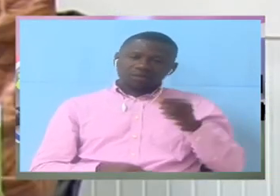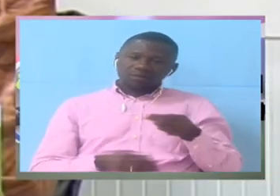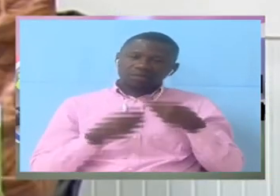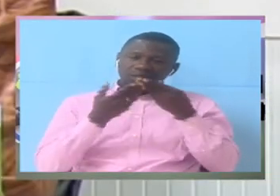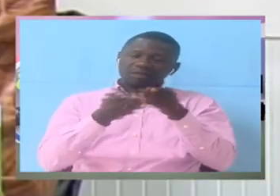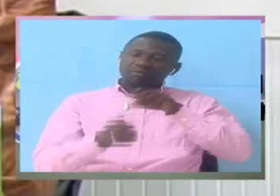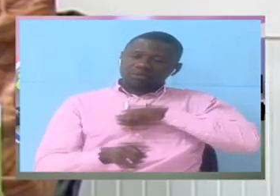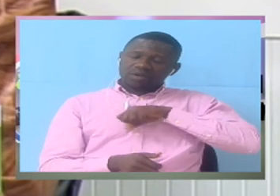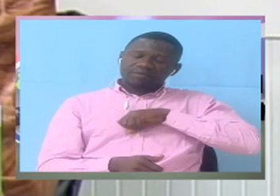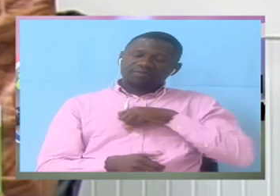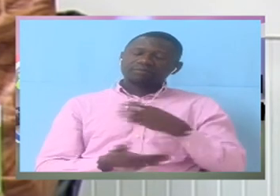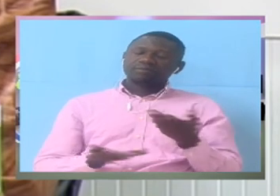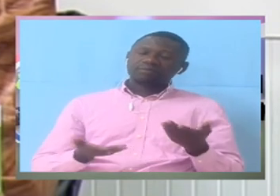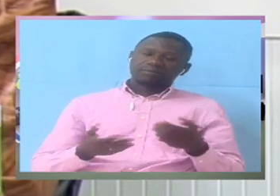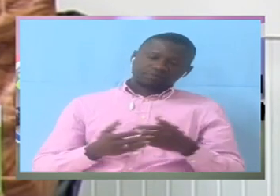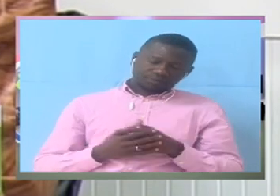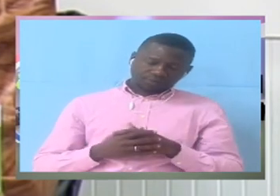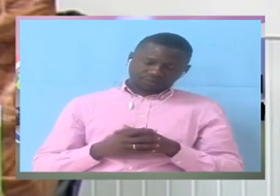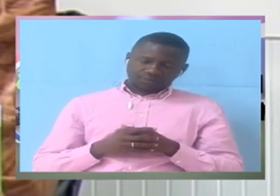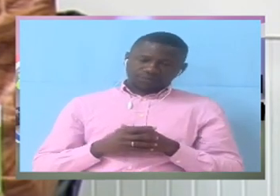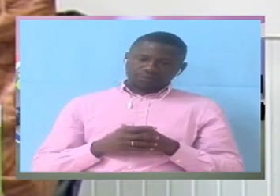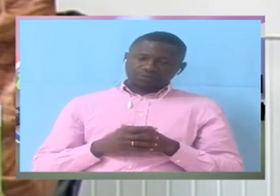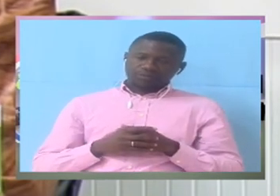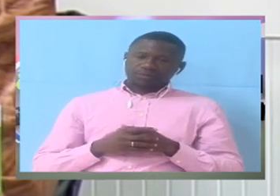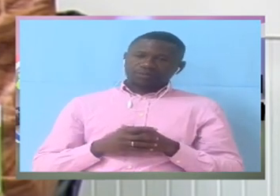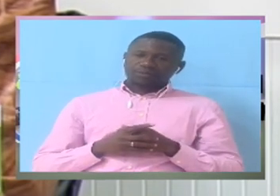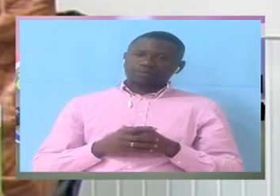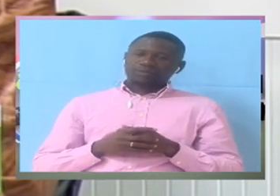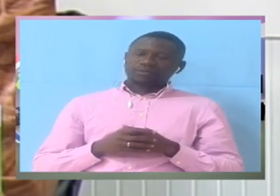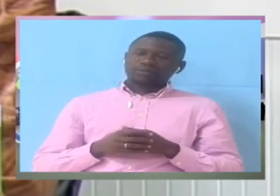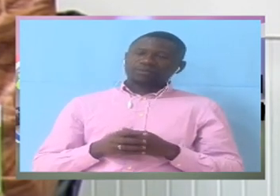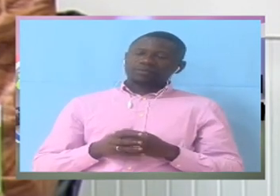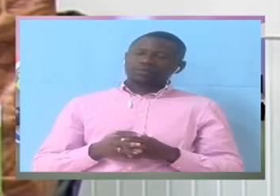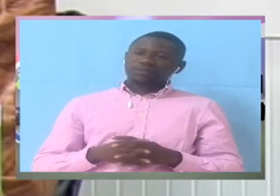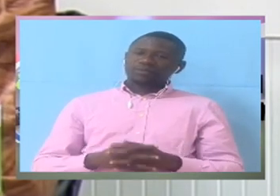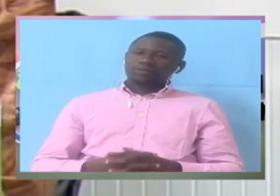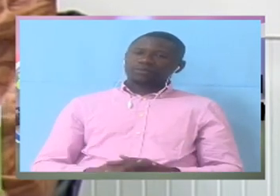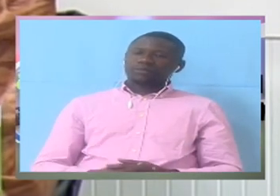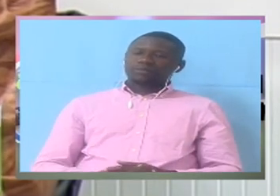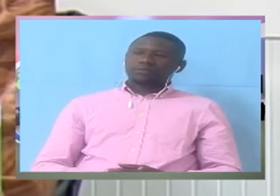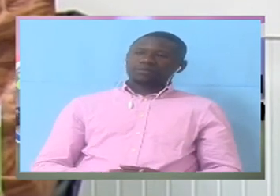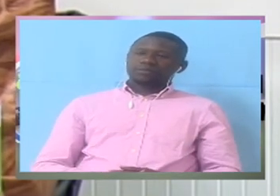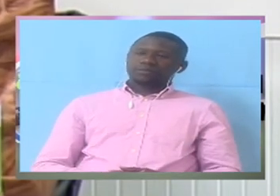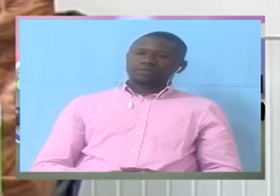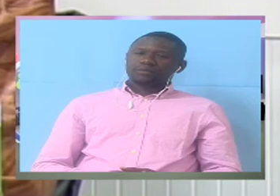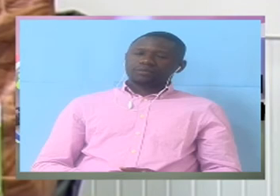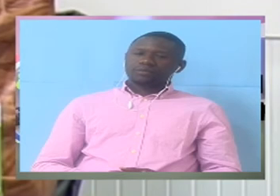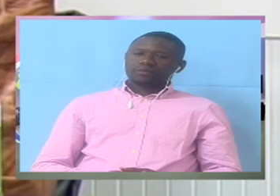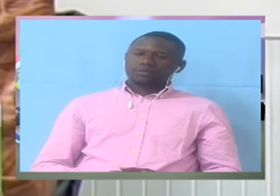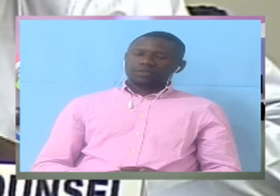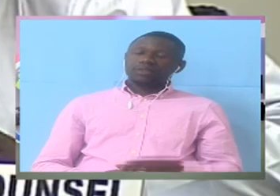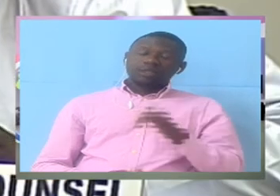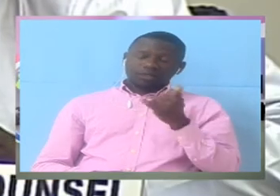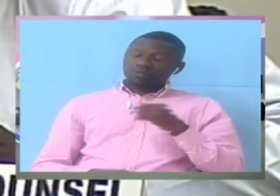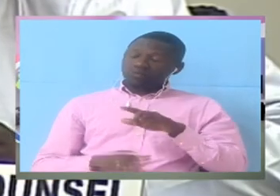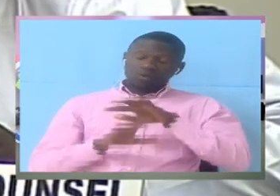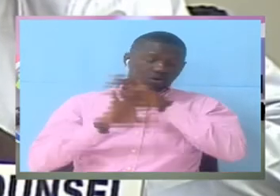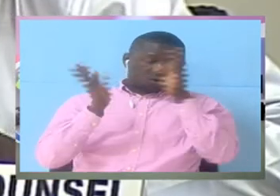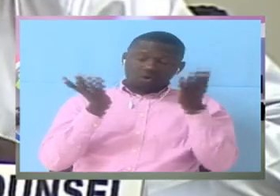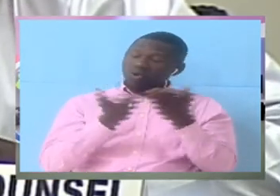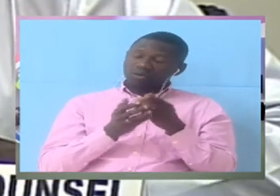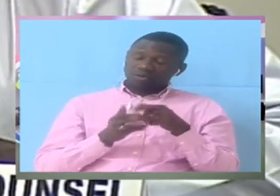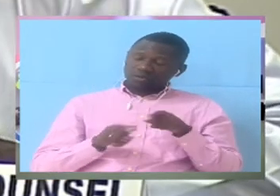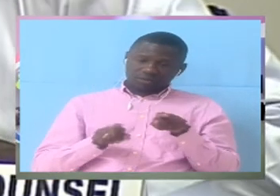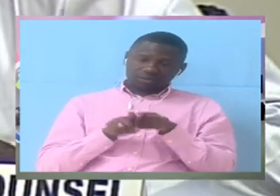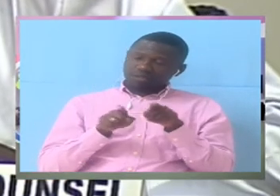ka tara Liberia e ke todo leta da Liberian tolni. Ambele be wala nyama ji. Yes, we were all